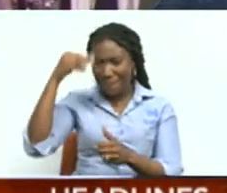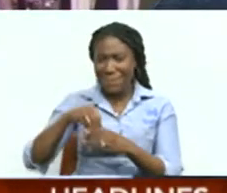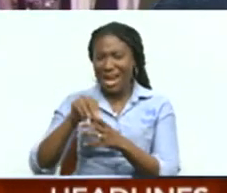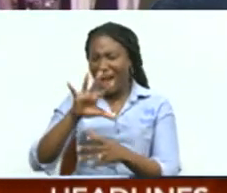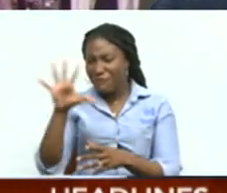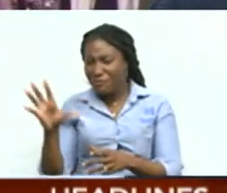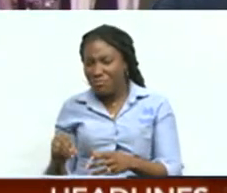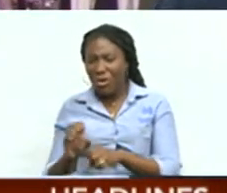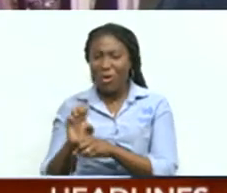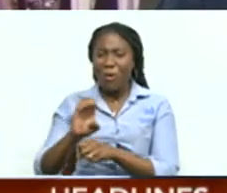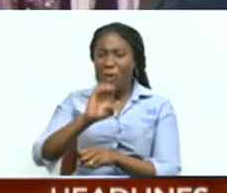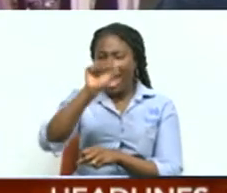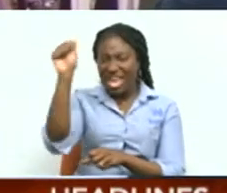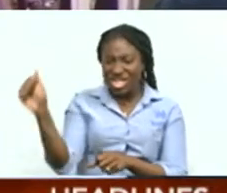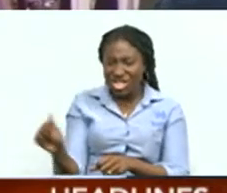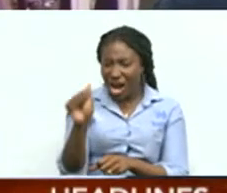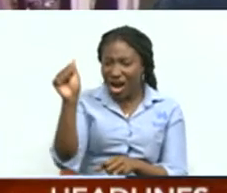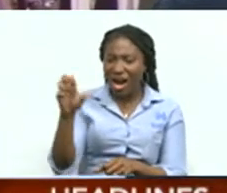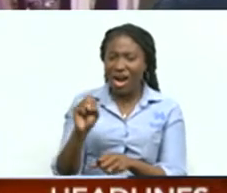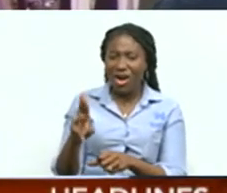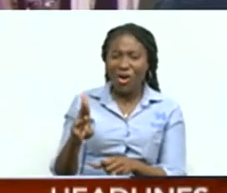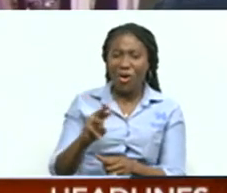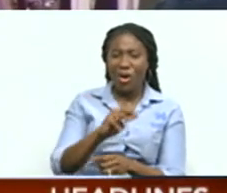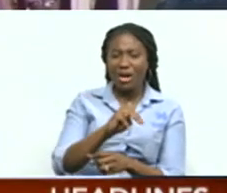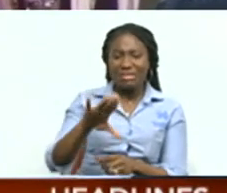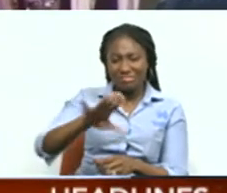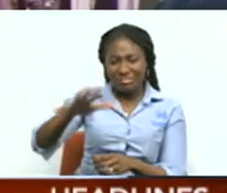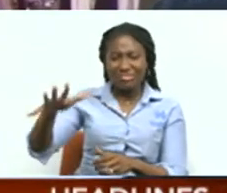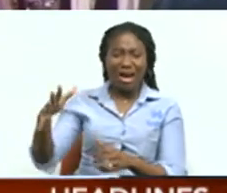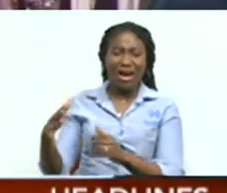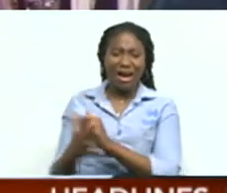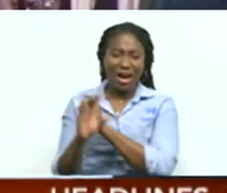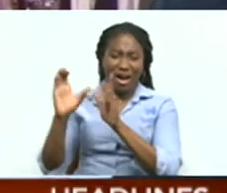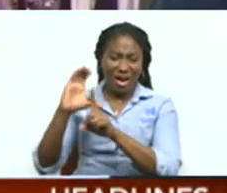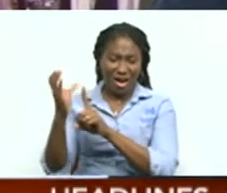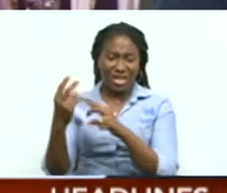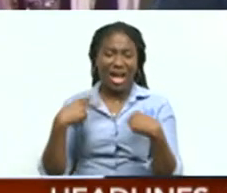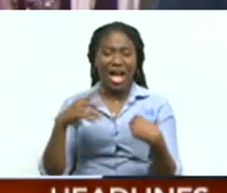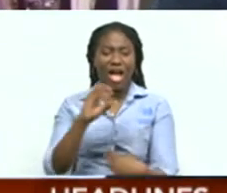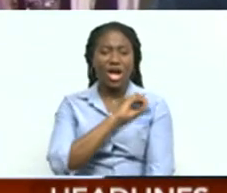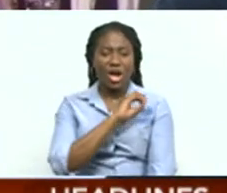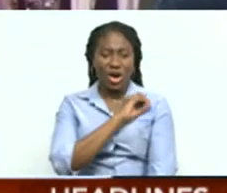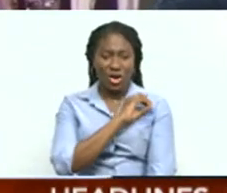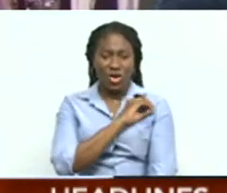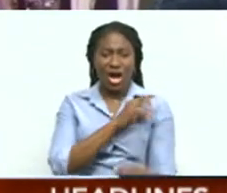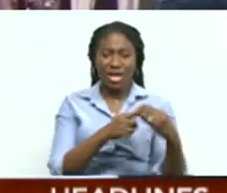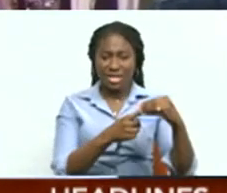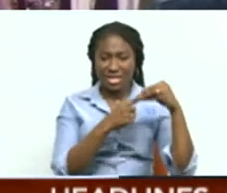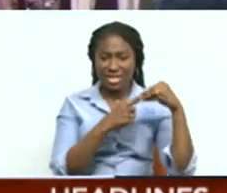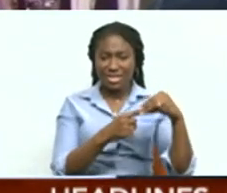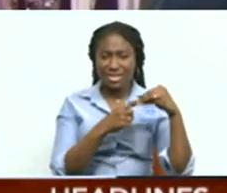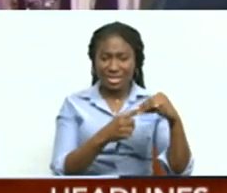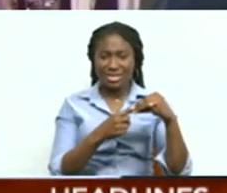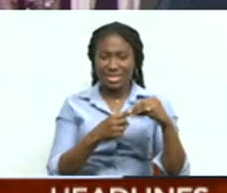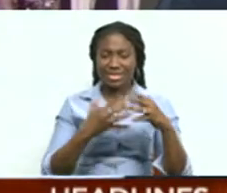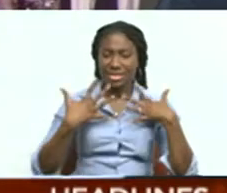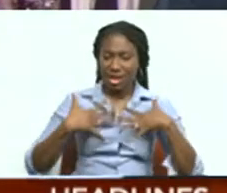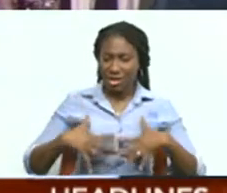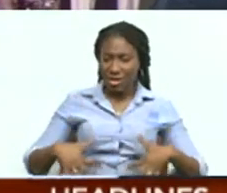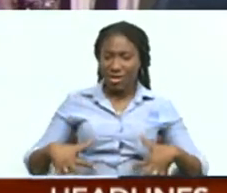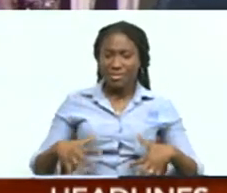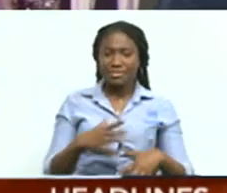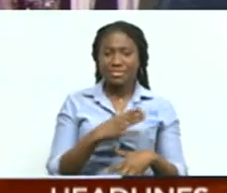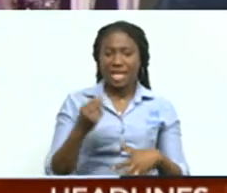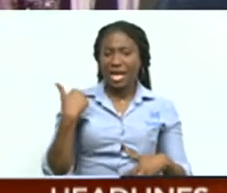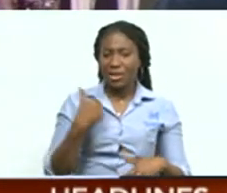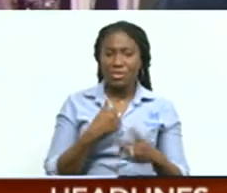or Asia. And those cultures have their own particular likenesses. And we just